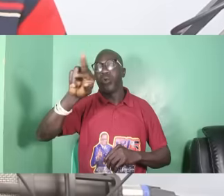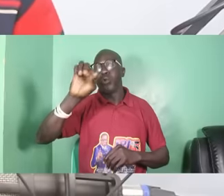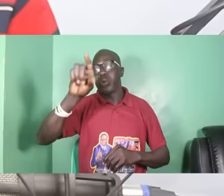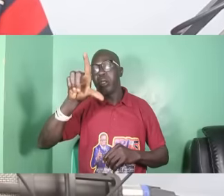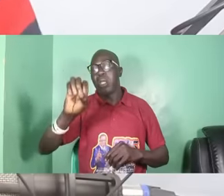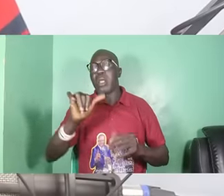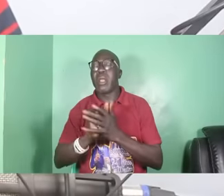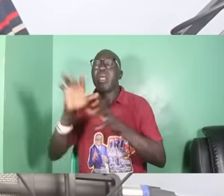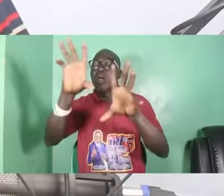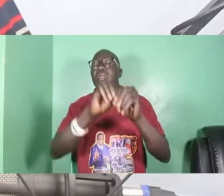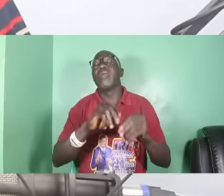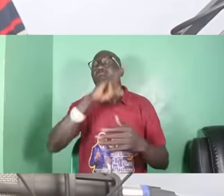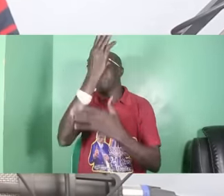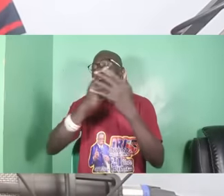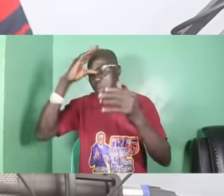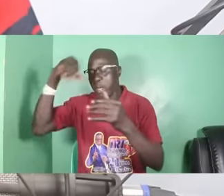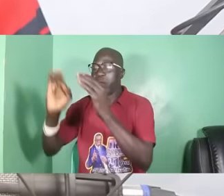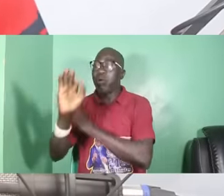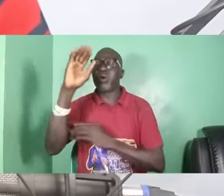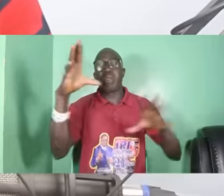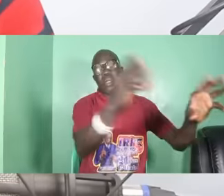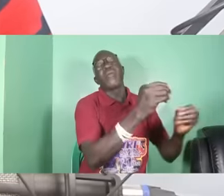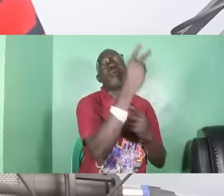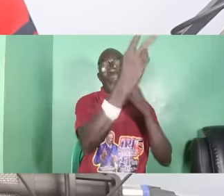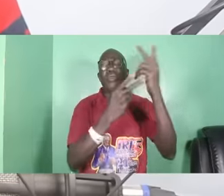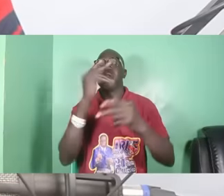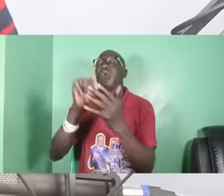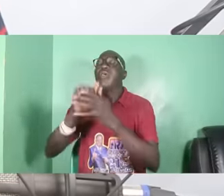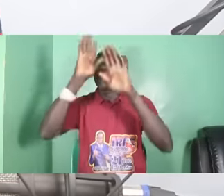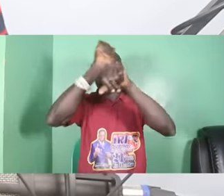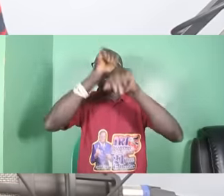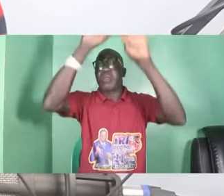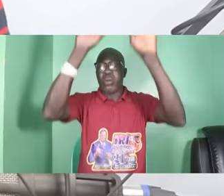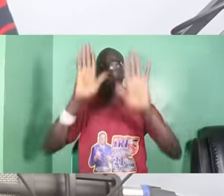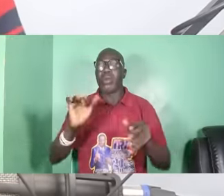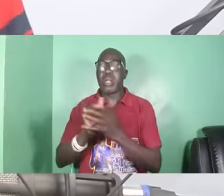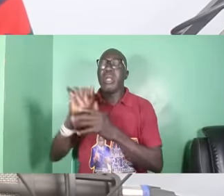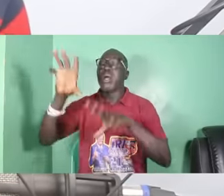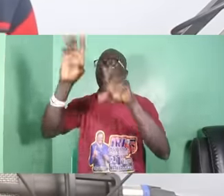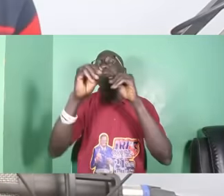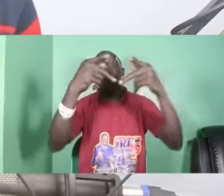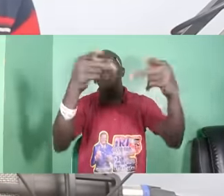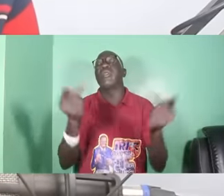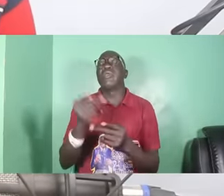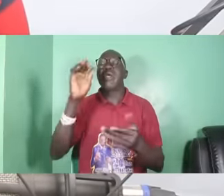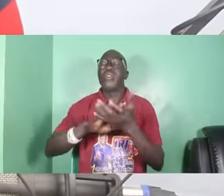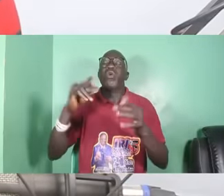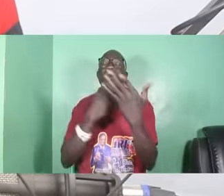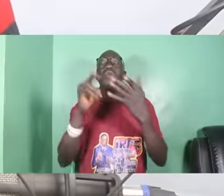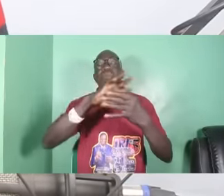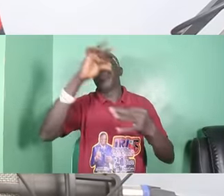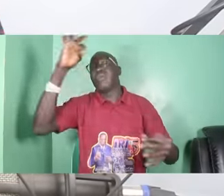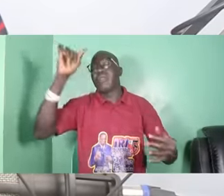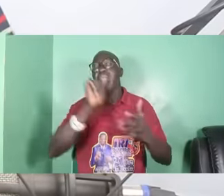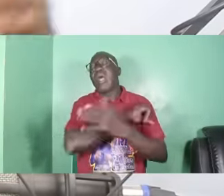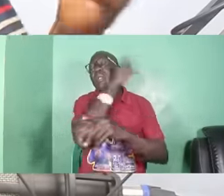We receive the vision. Awe Kolong. The men of God. Agbalejo. We receive the miraculous as Agbalejo. Take place. That's what they